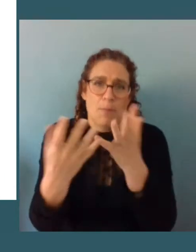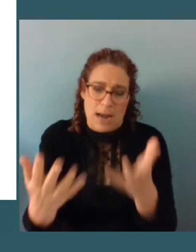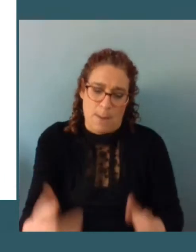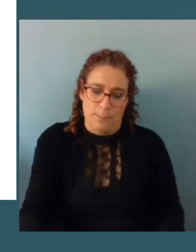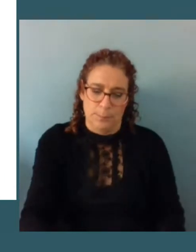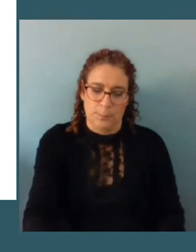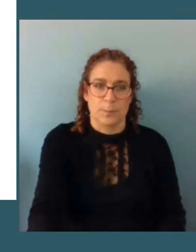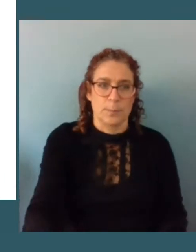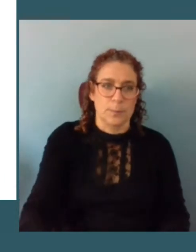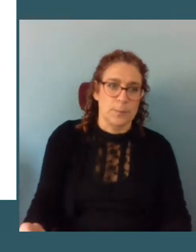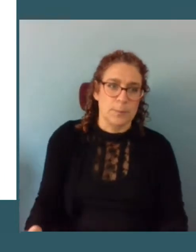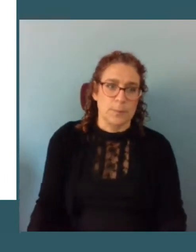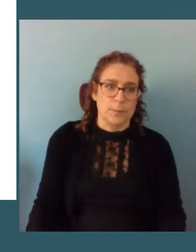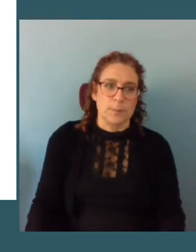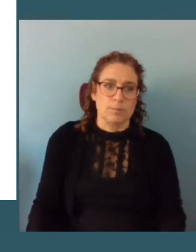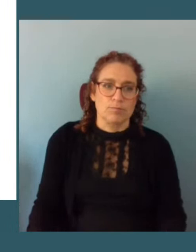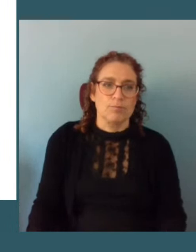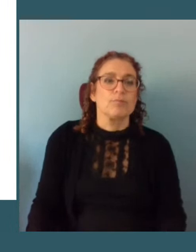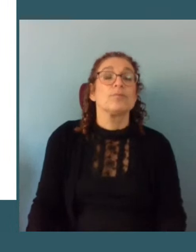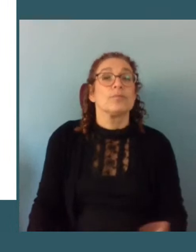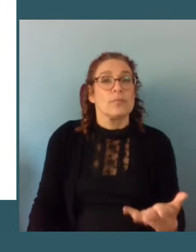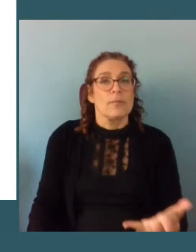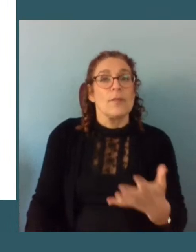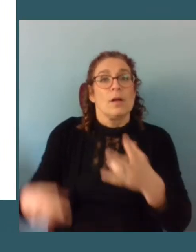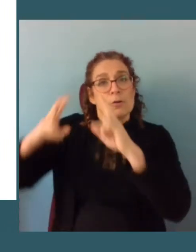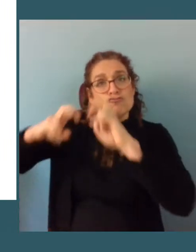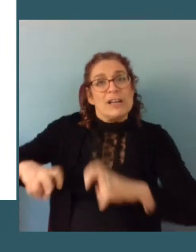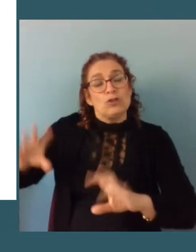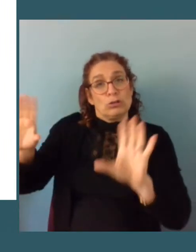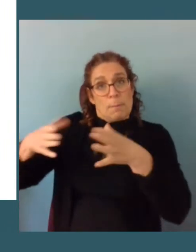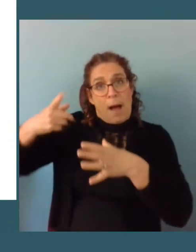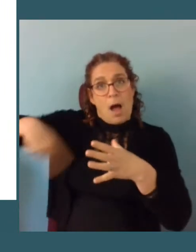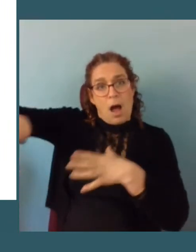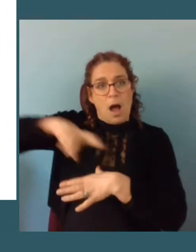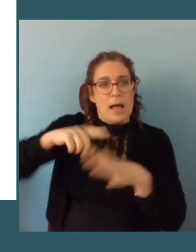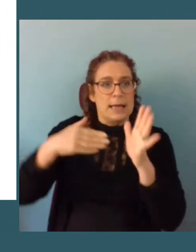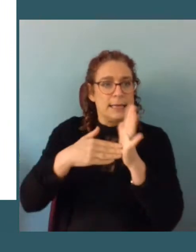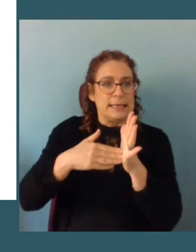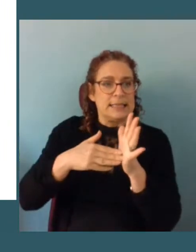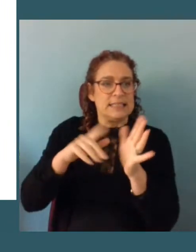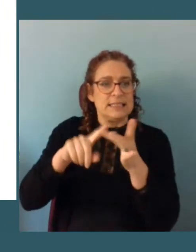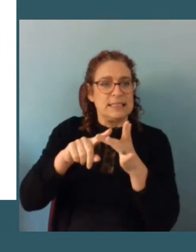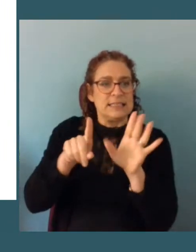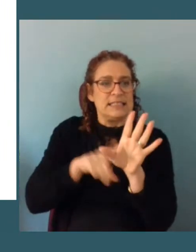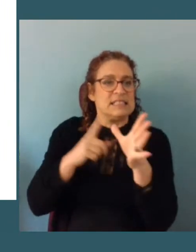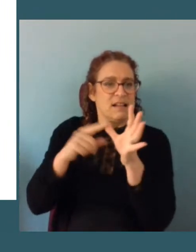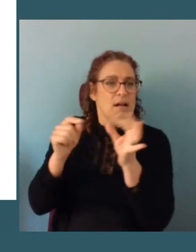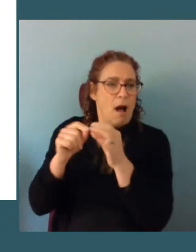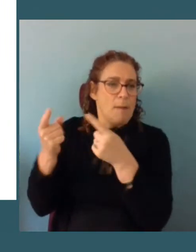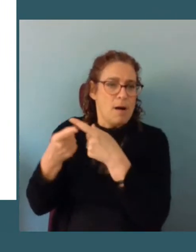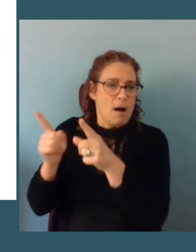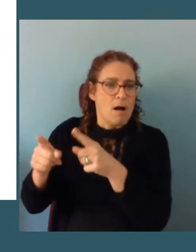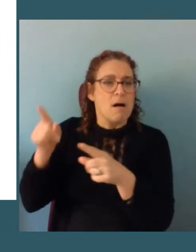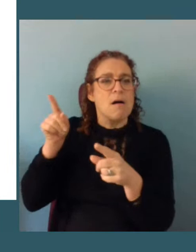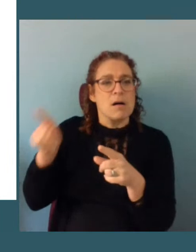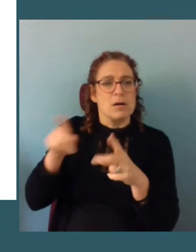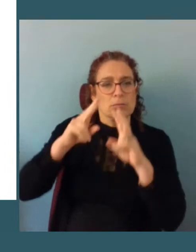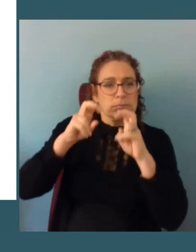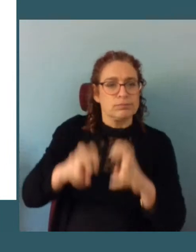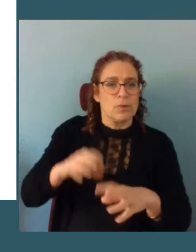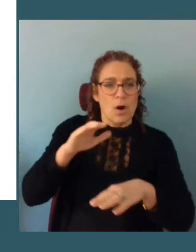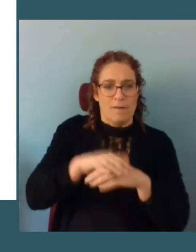Ziab and colleagues have published their evaluation of gene-on-gene